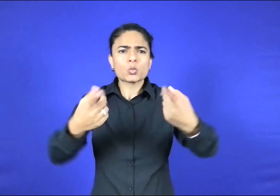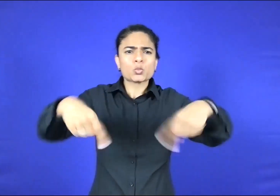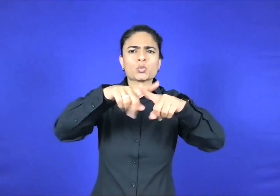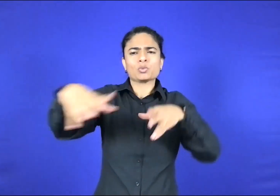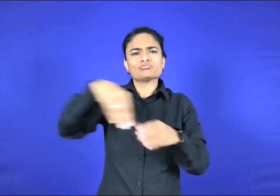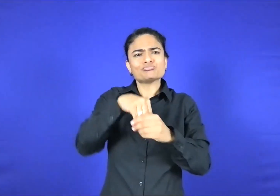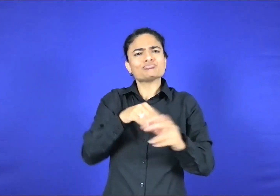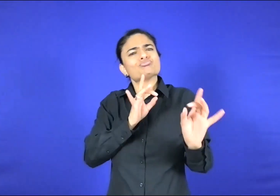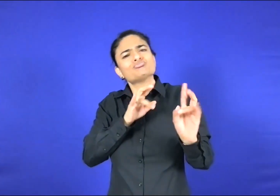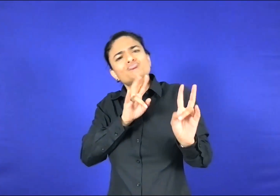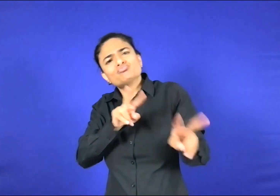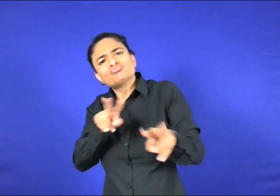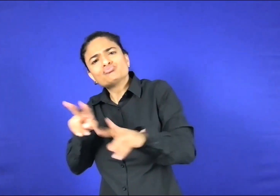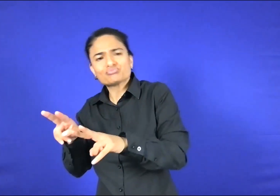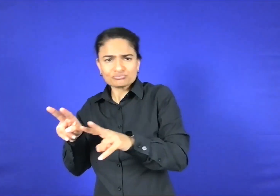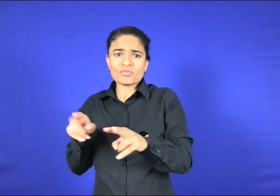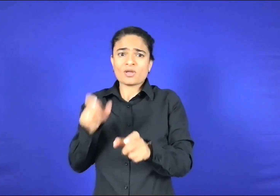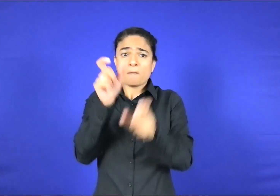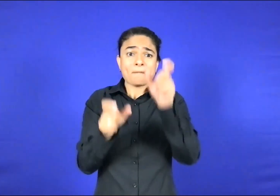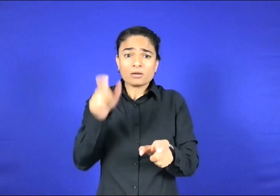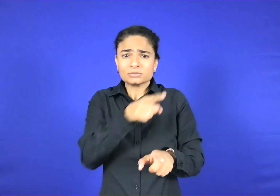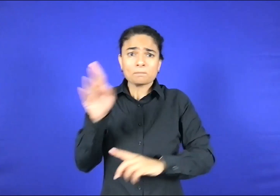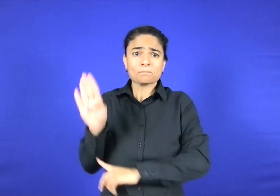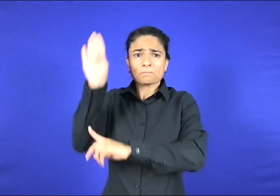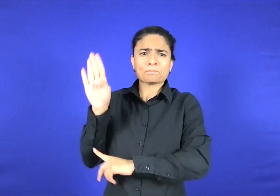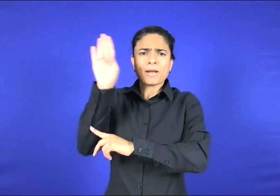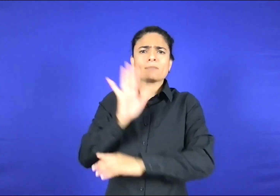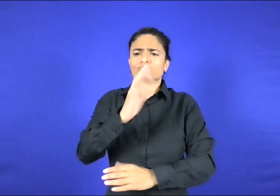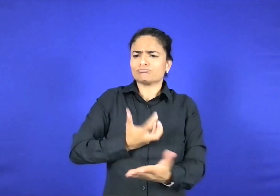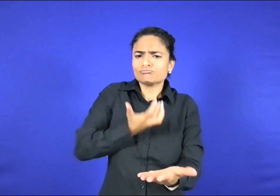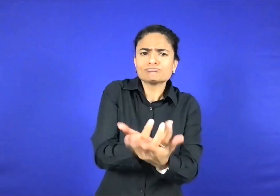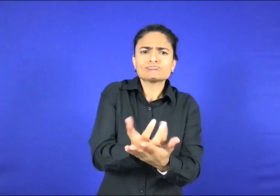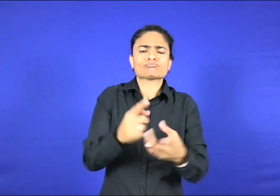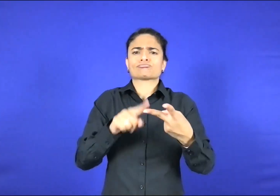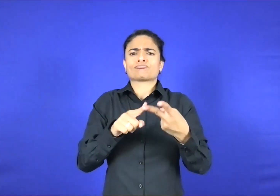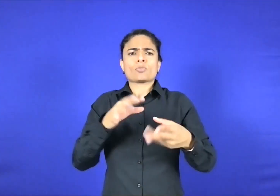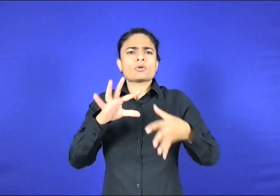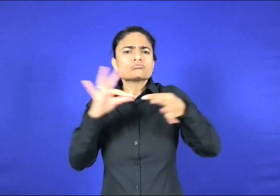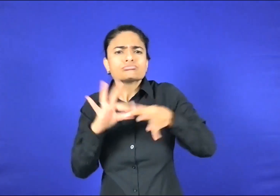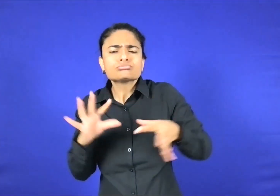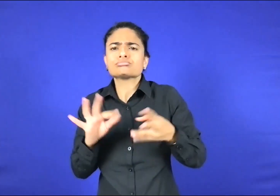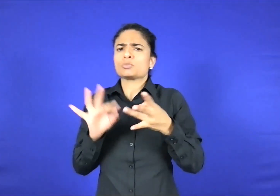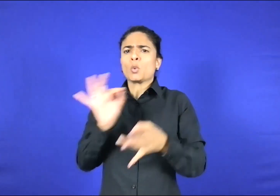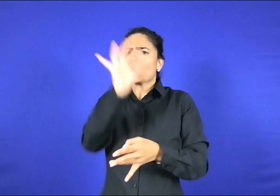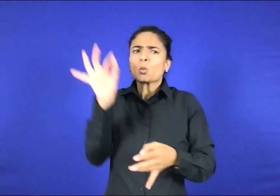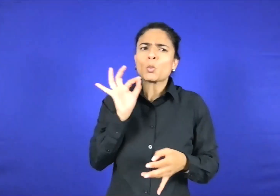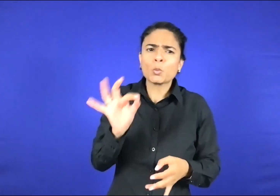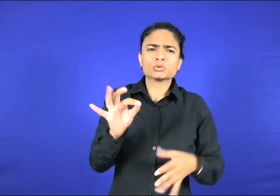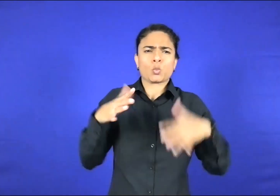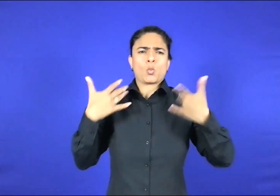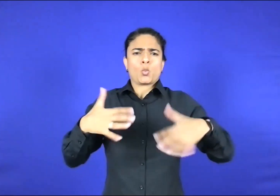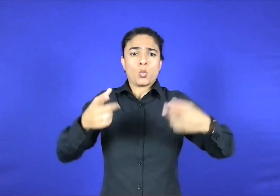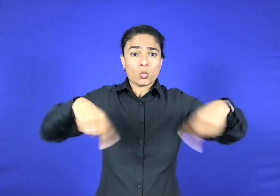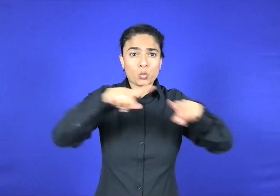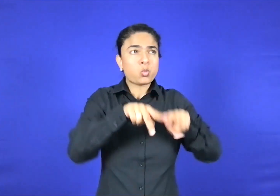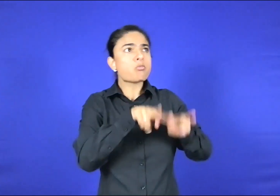you benefited from the insights of all of our speakers in this session. The final